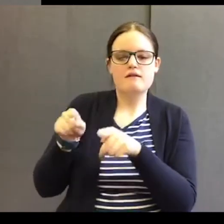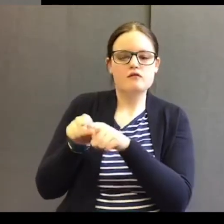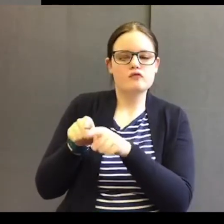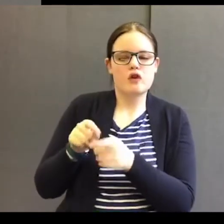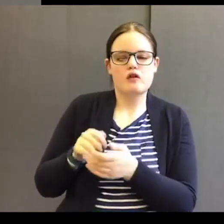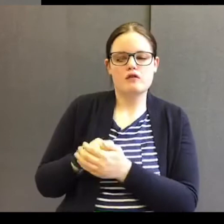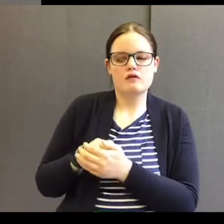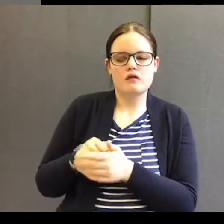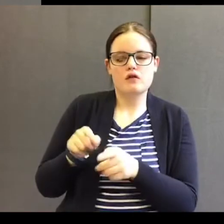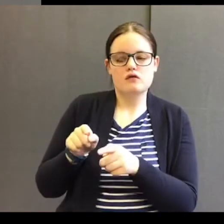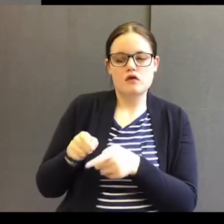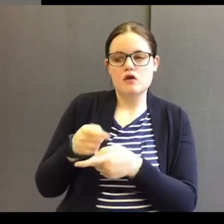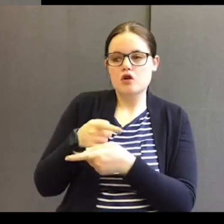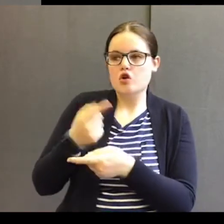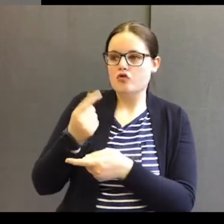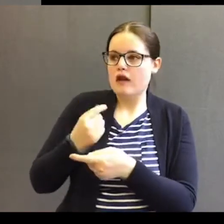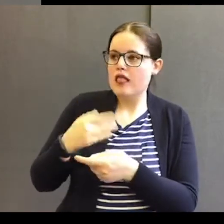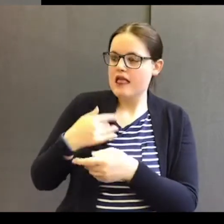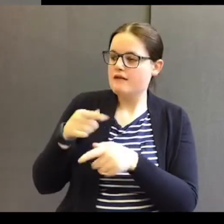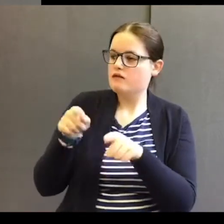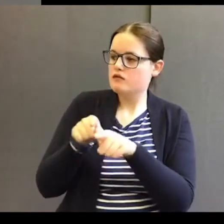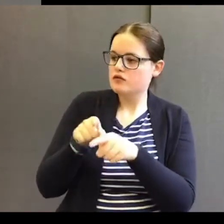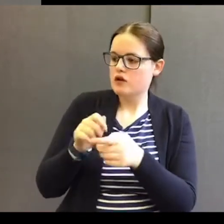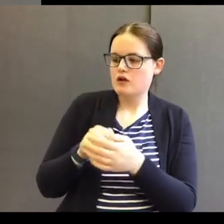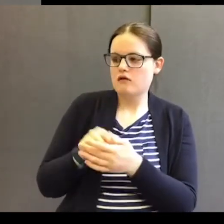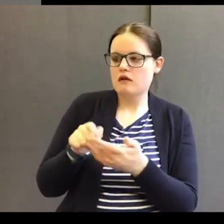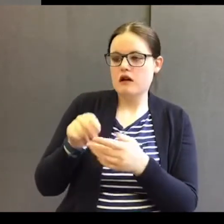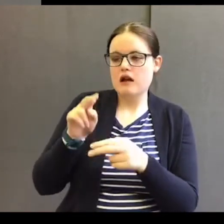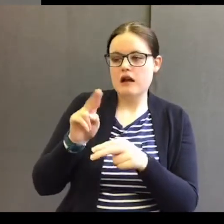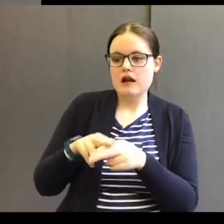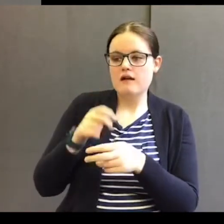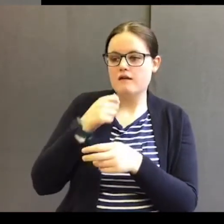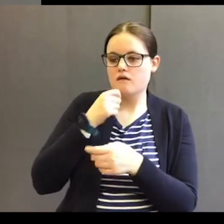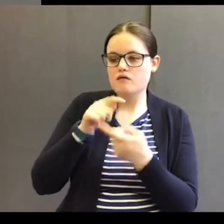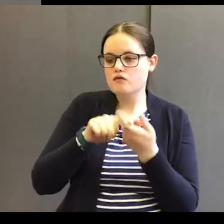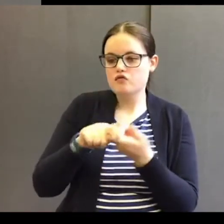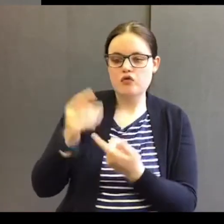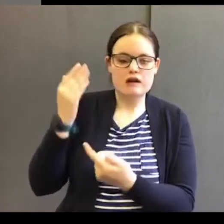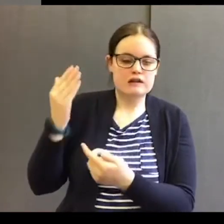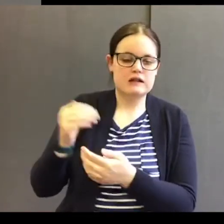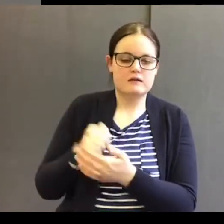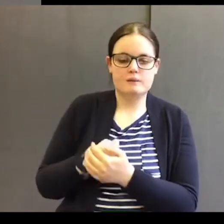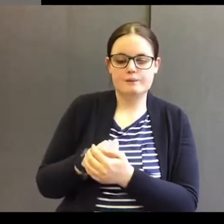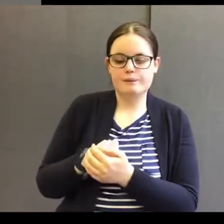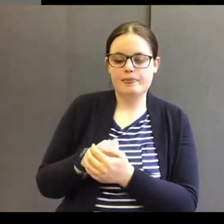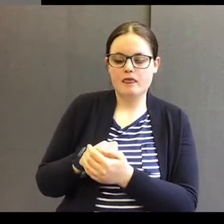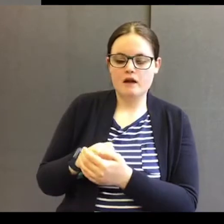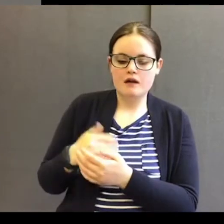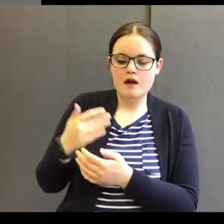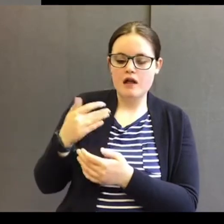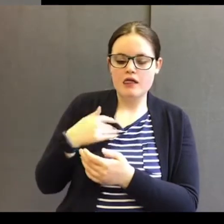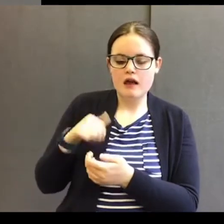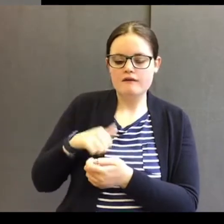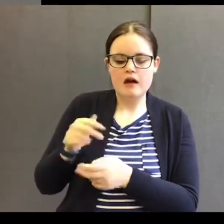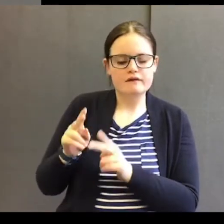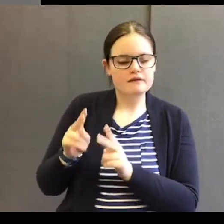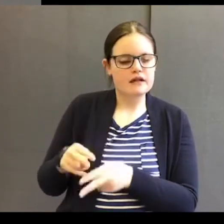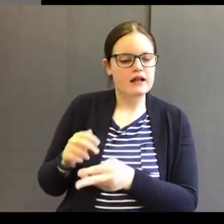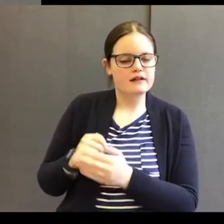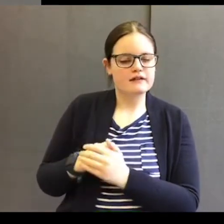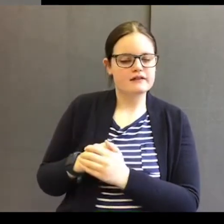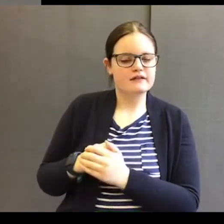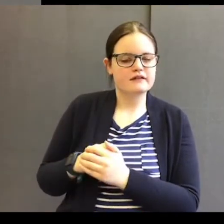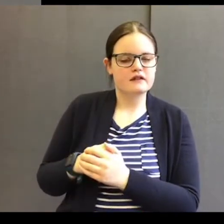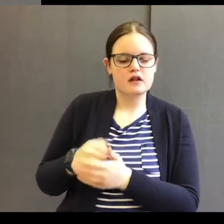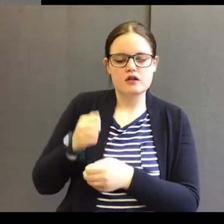so we live, and so you could live if you will trust him. Life